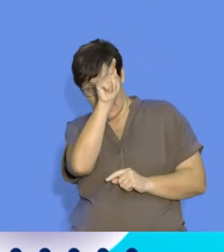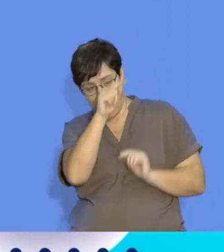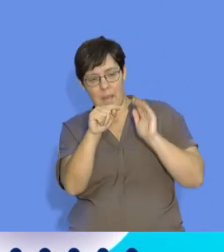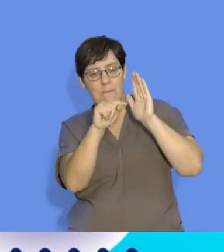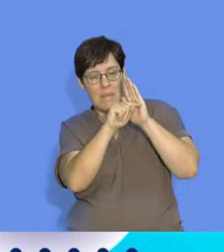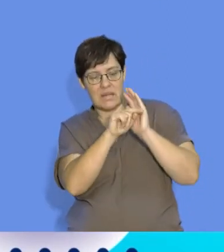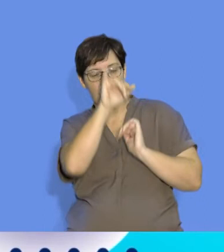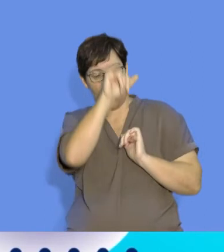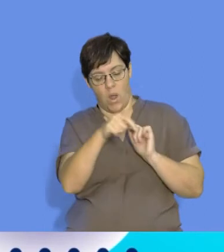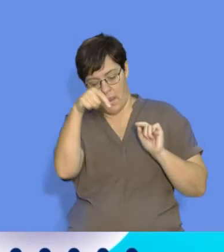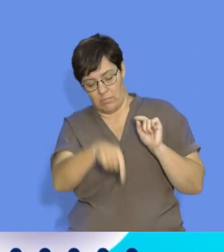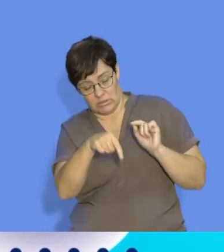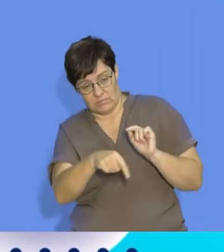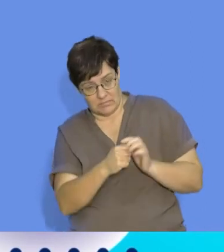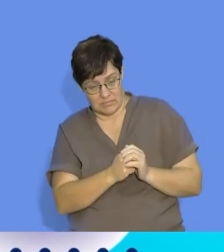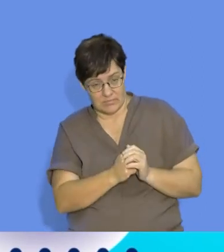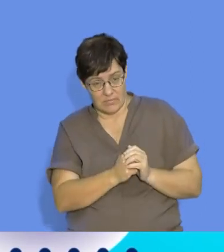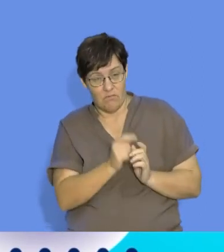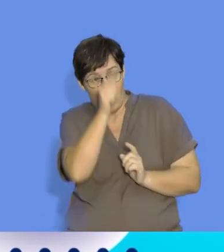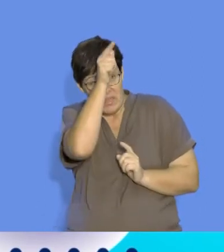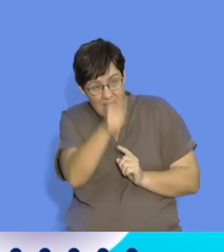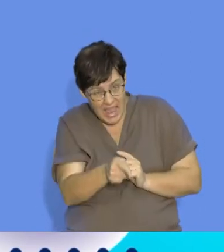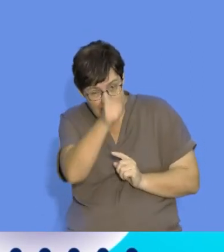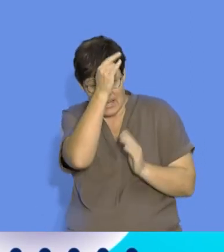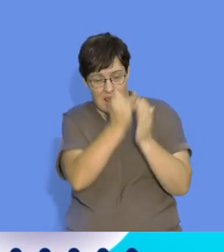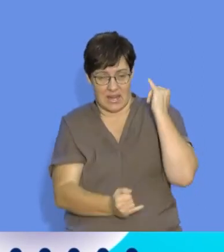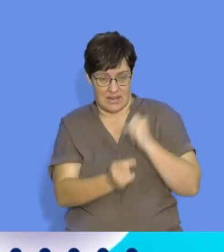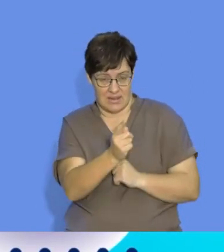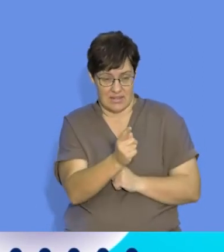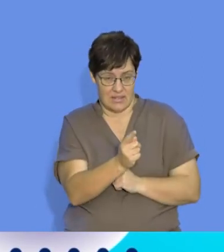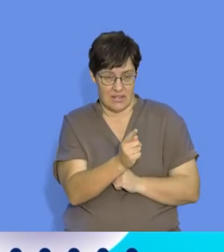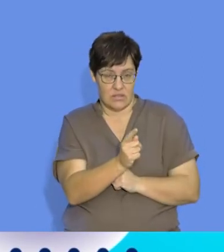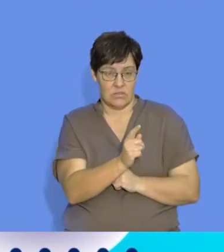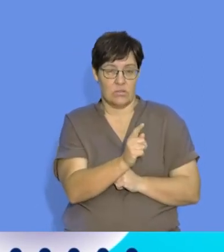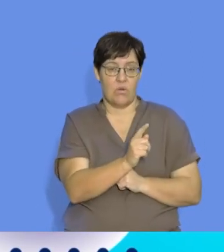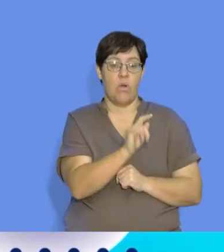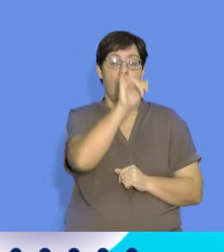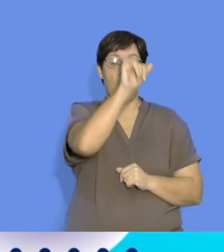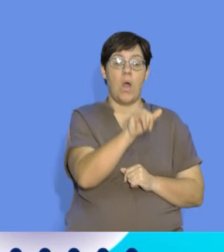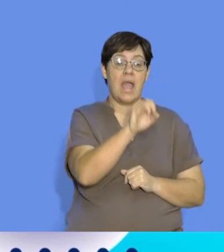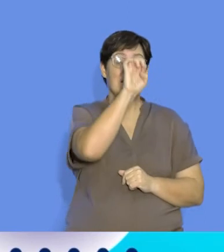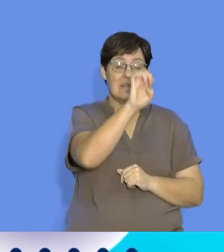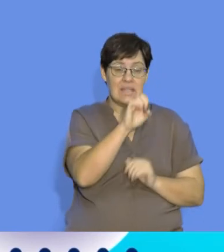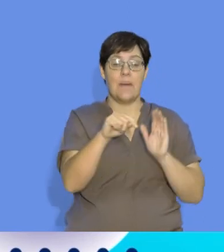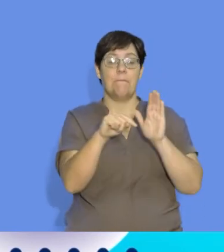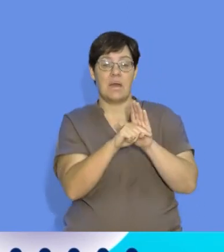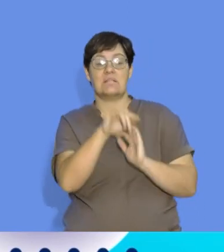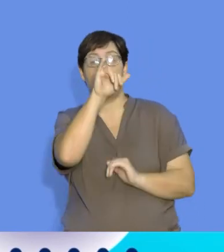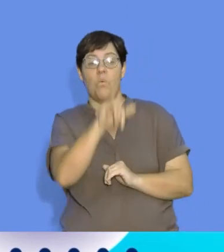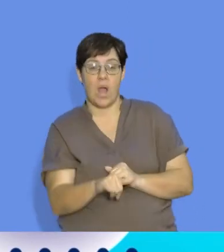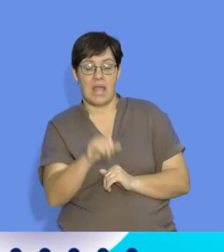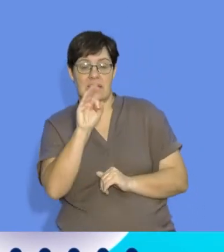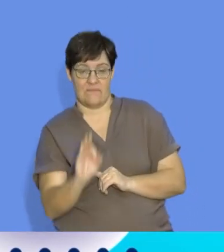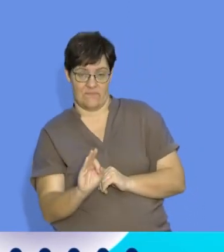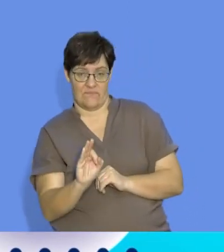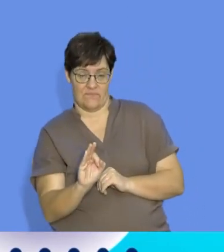top minus the y at the bottom of that particular line. So it will be y at E minus